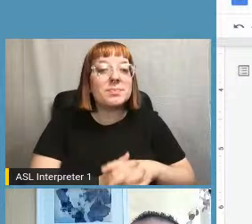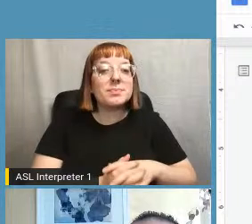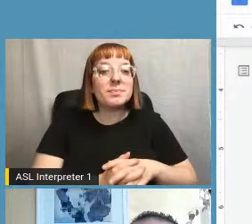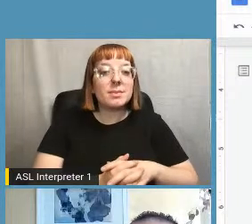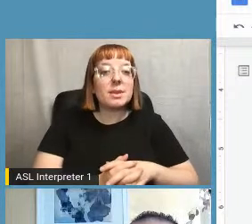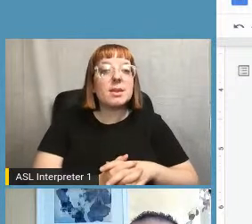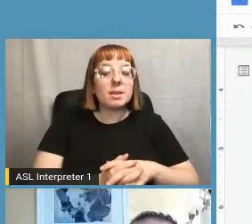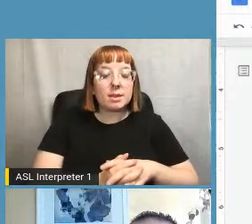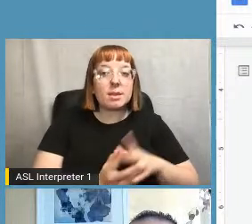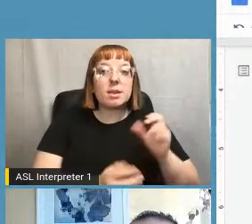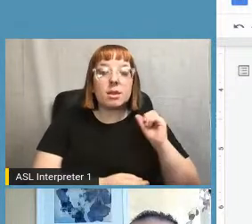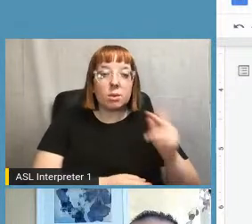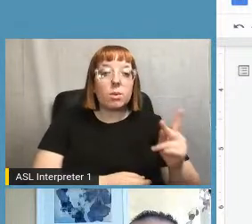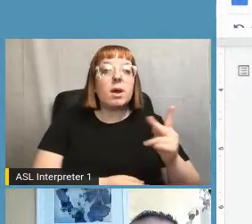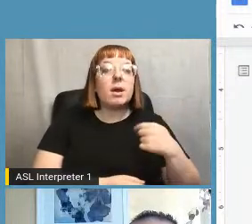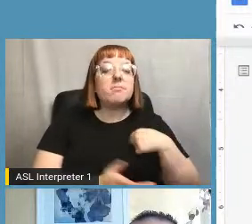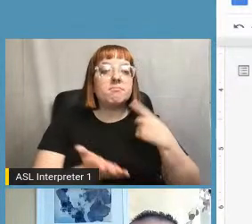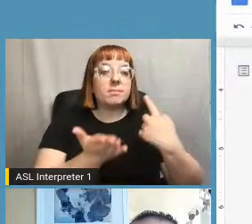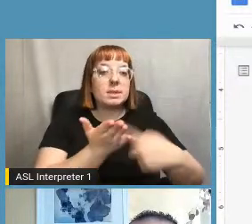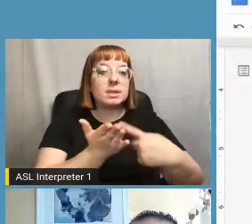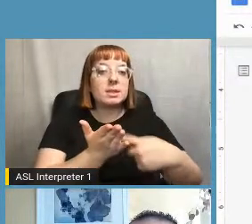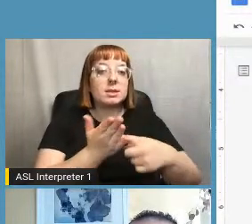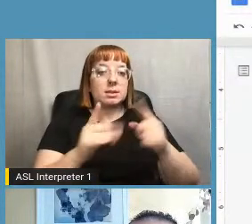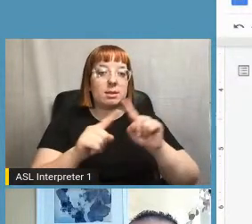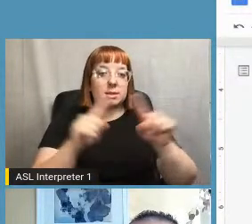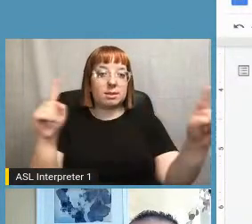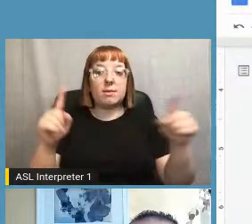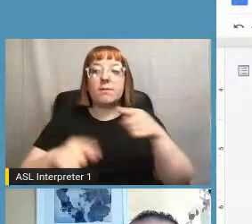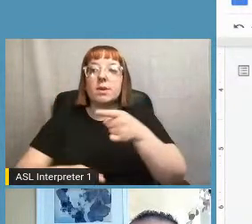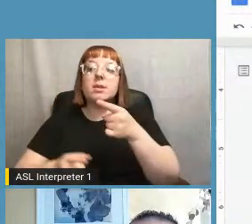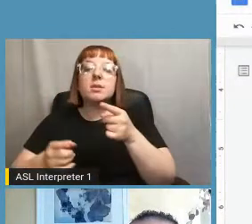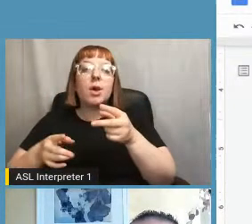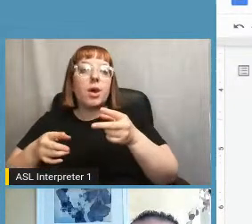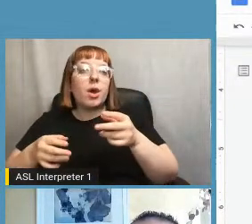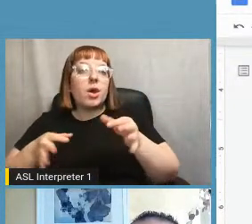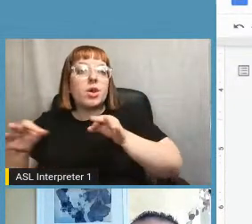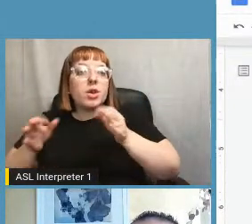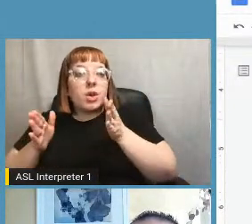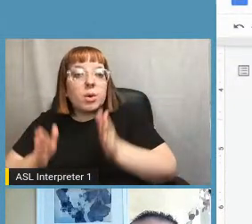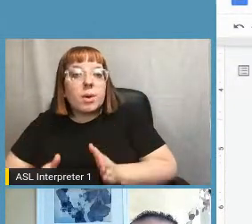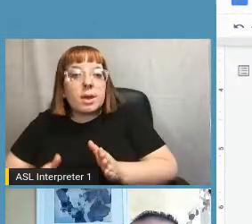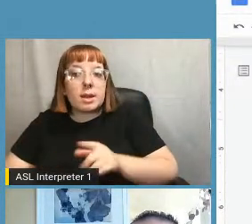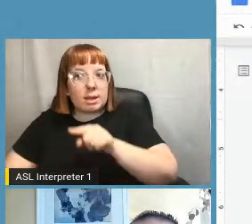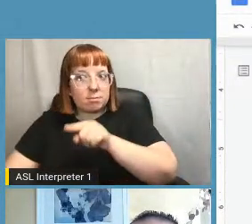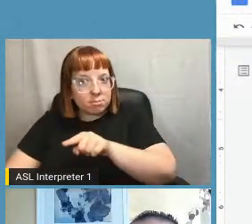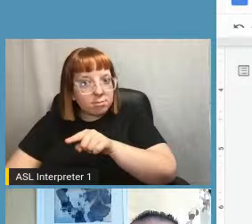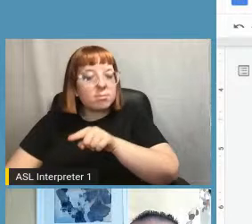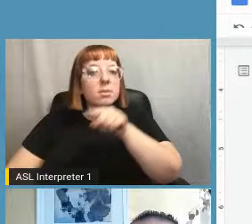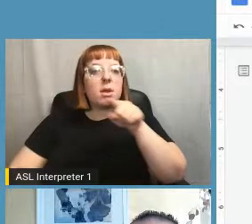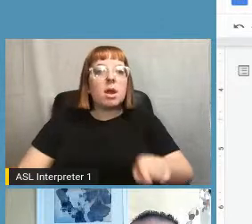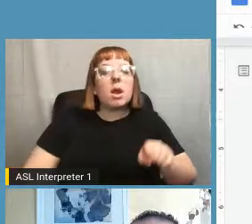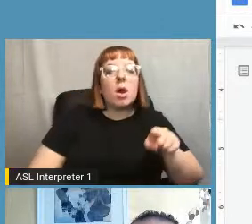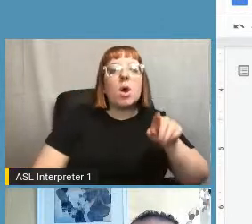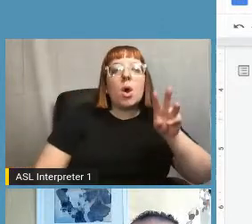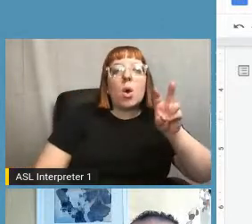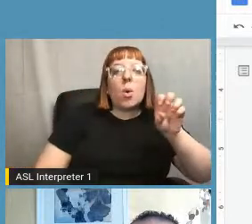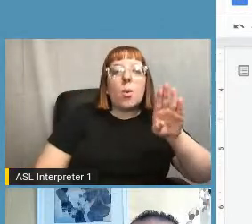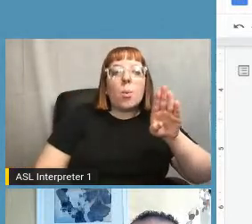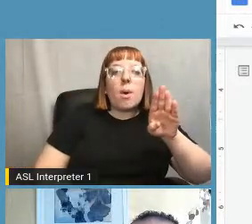Yeah. Okay, I'll talk a bit about the differences between curating web exhibitions